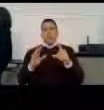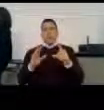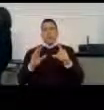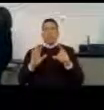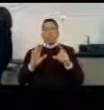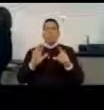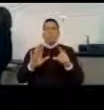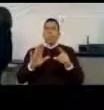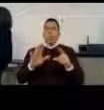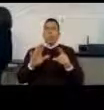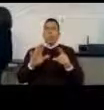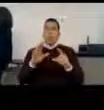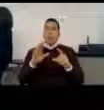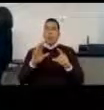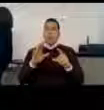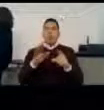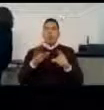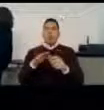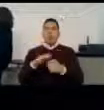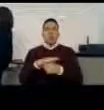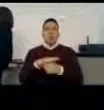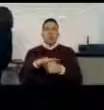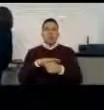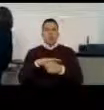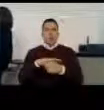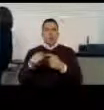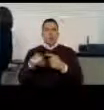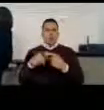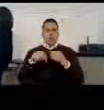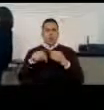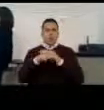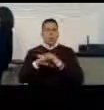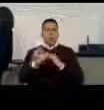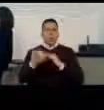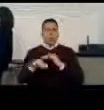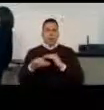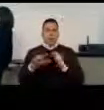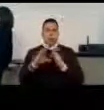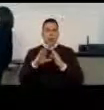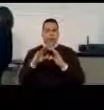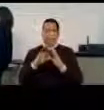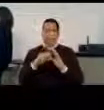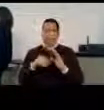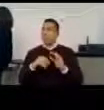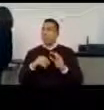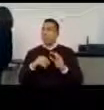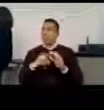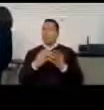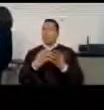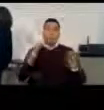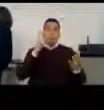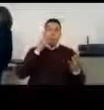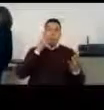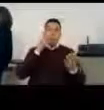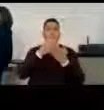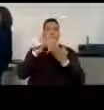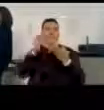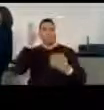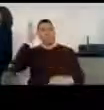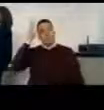social location when you're walking in the door of that school. And I'm really speaking to Black and brown moms right now, and